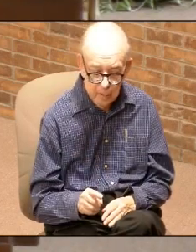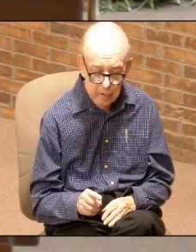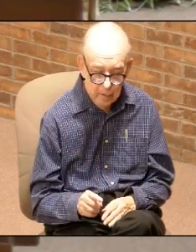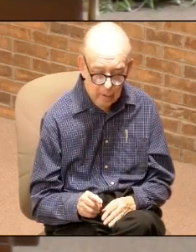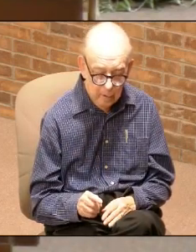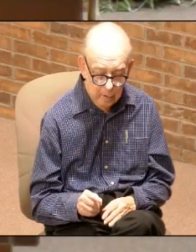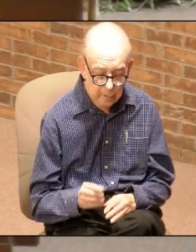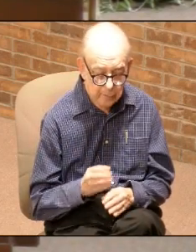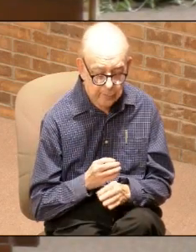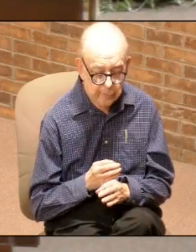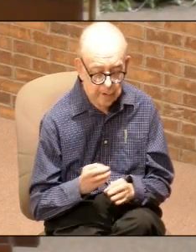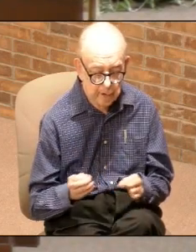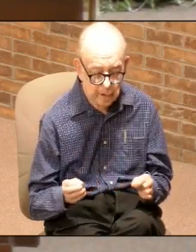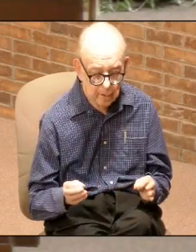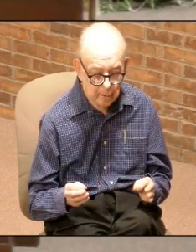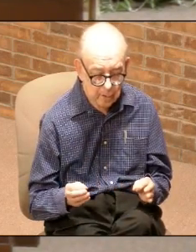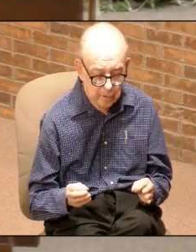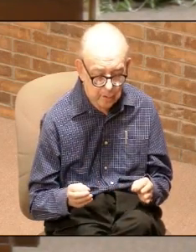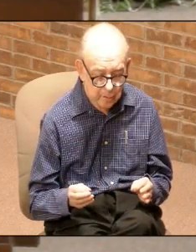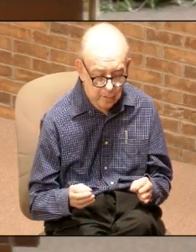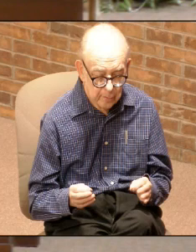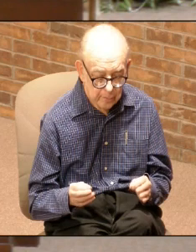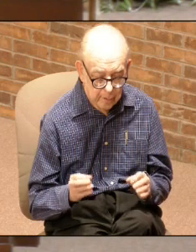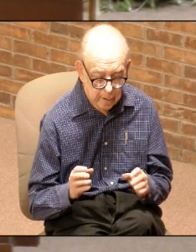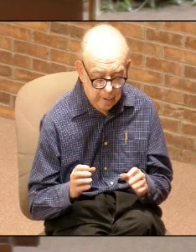free access to Satan.